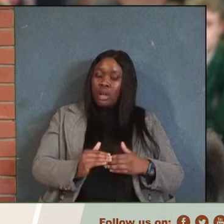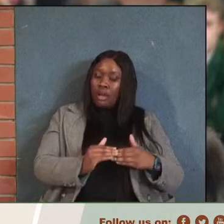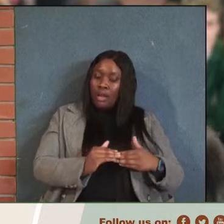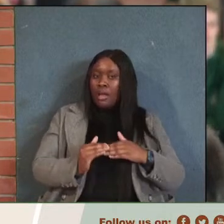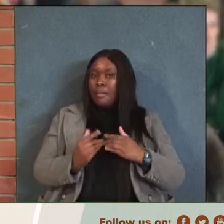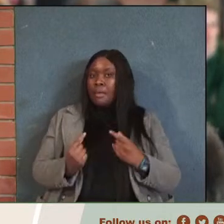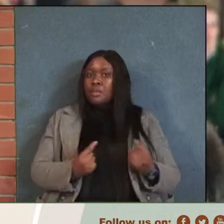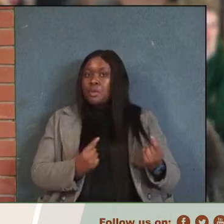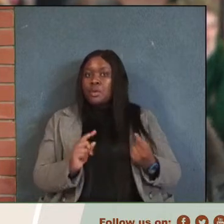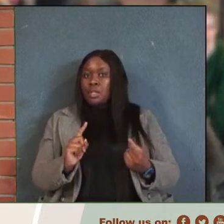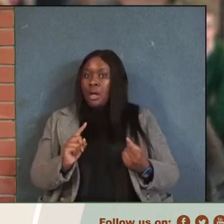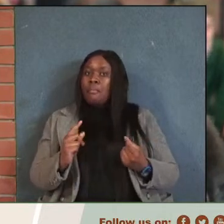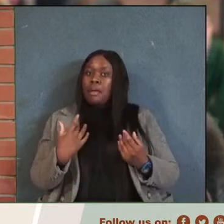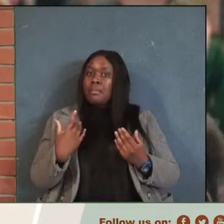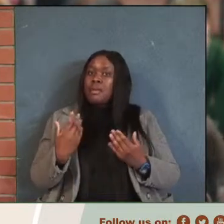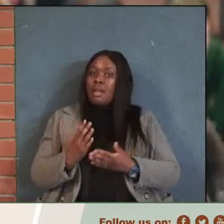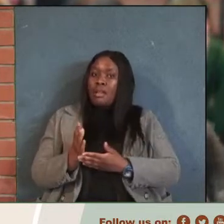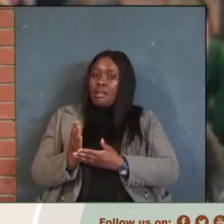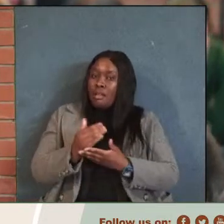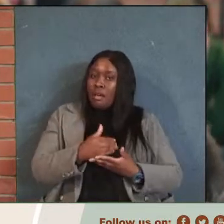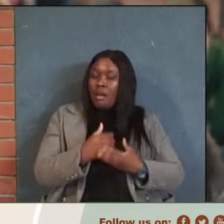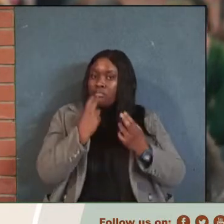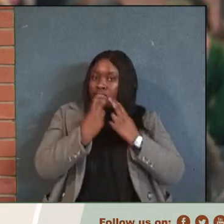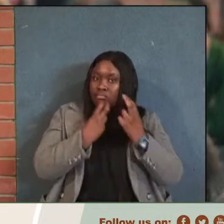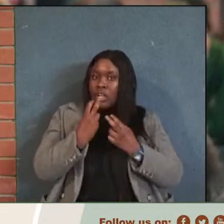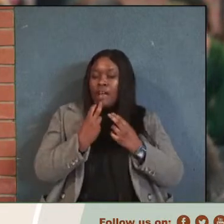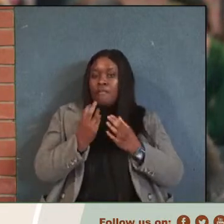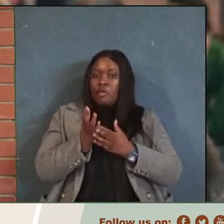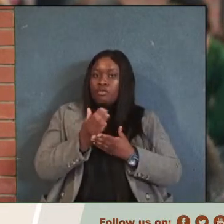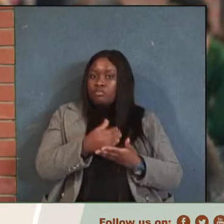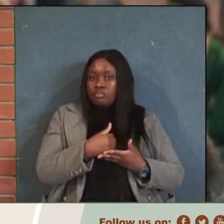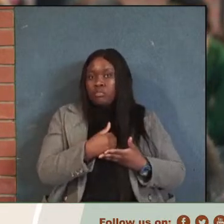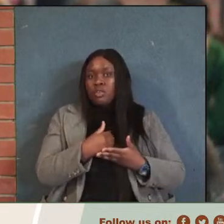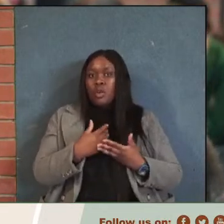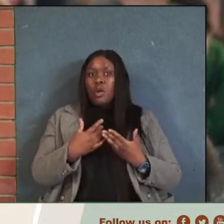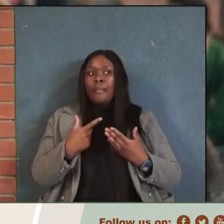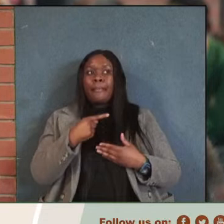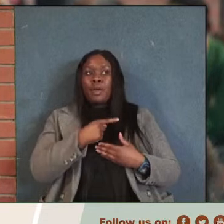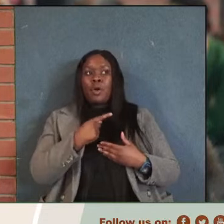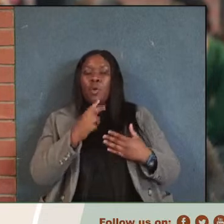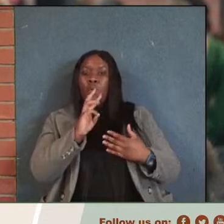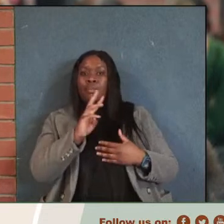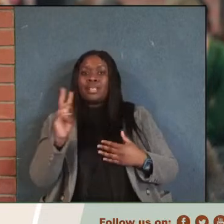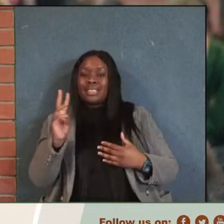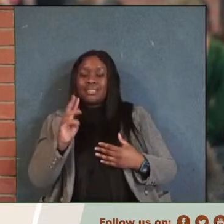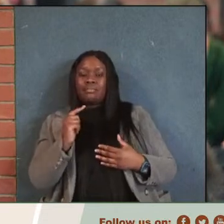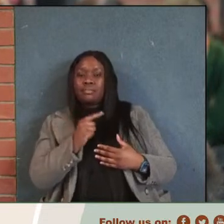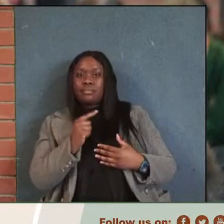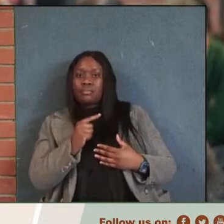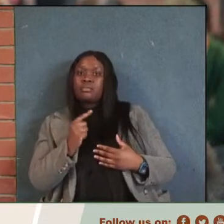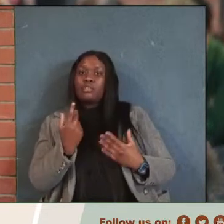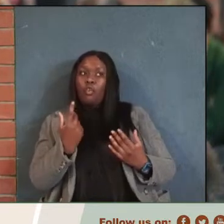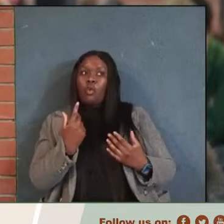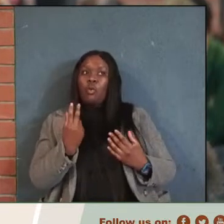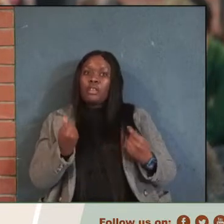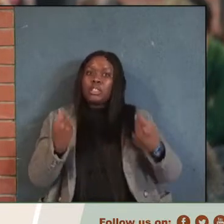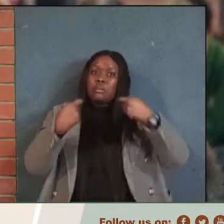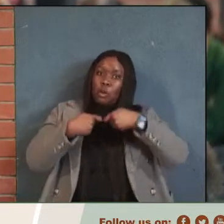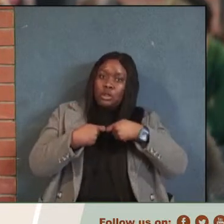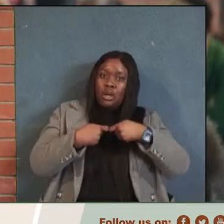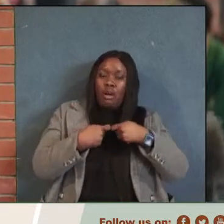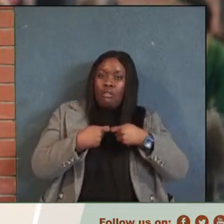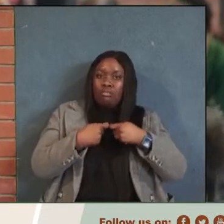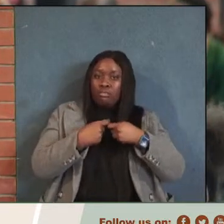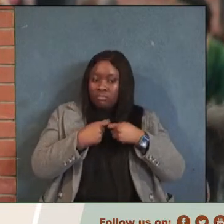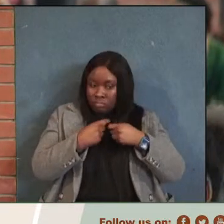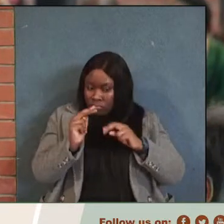for sponsors on websites. We have a website called the GoFundMe website where schools can look for potential sponsors that can